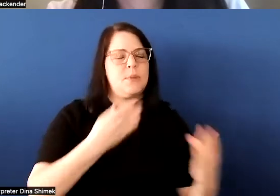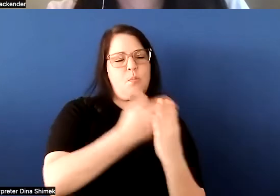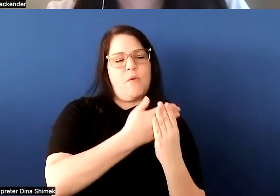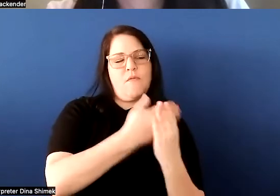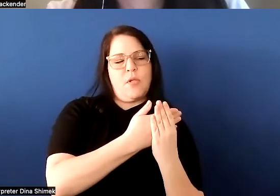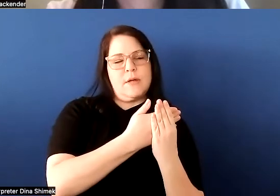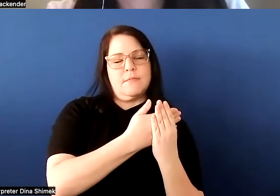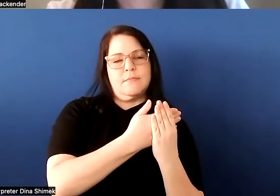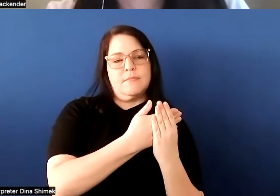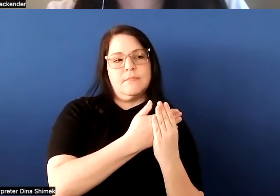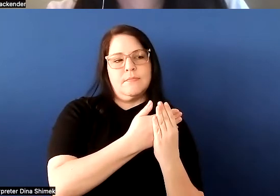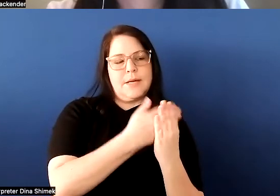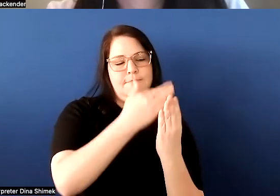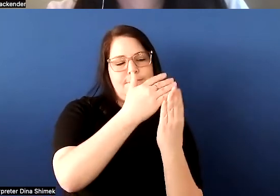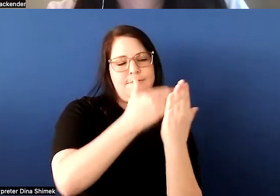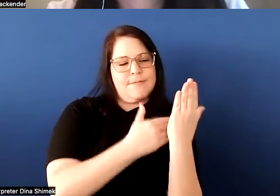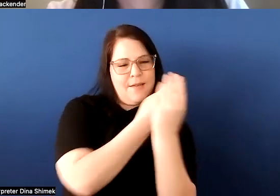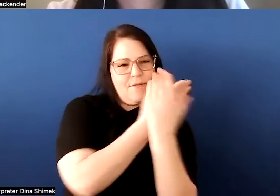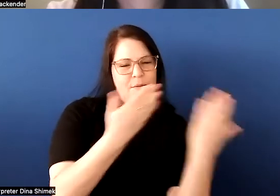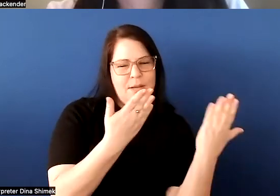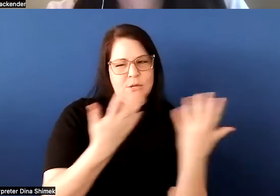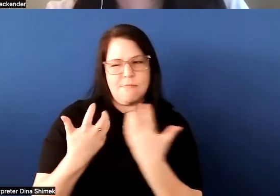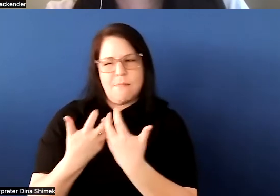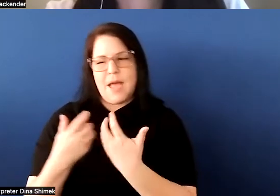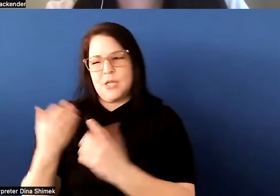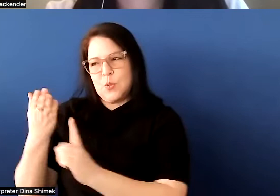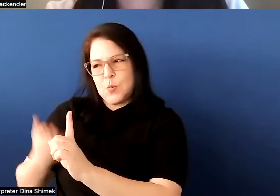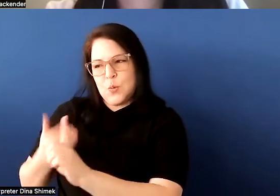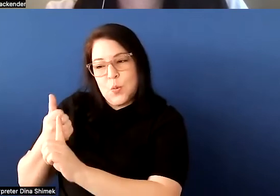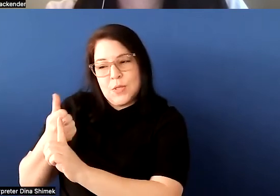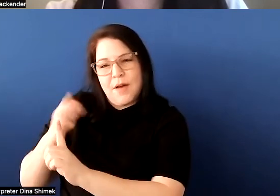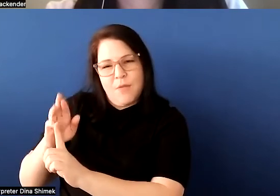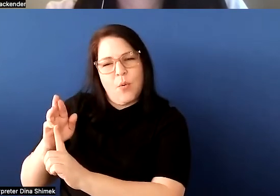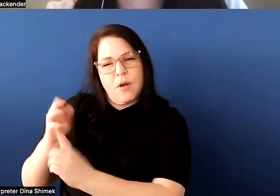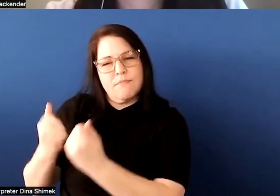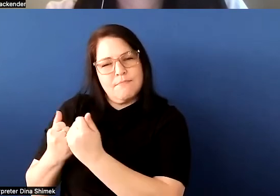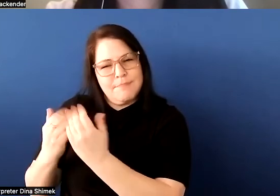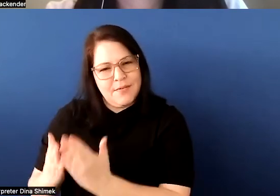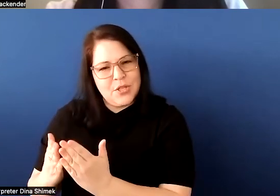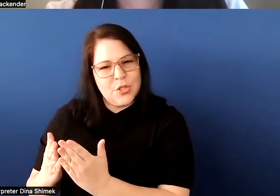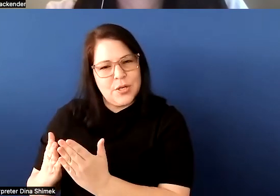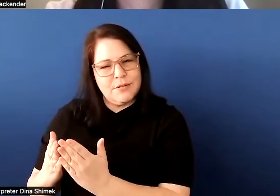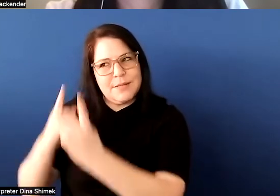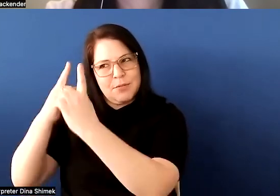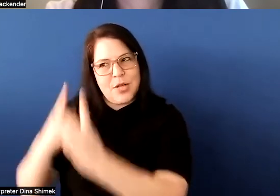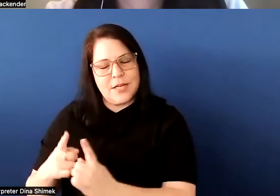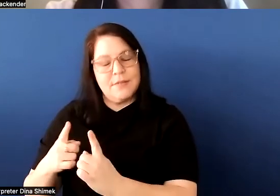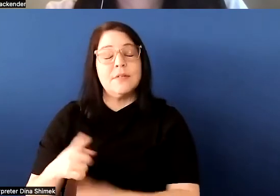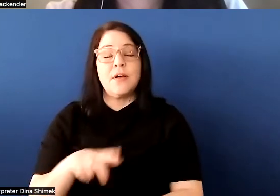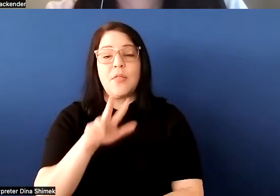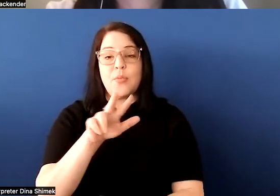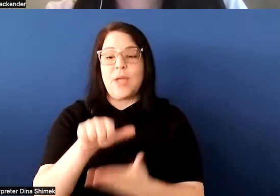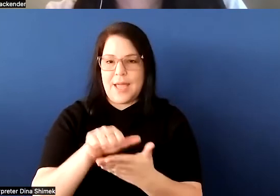that aligns with you or your beneficiaries' objectives. 3 such accounts exist: